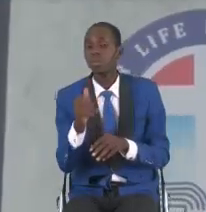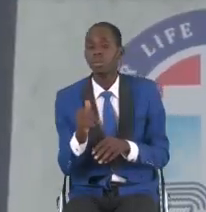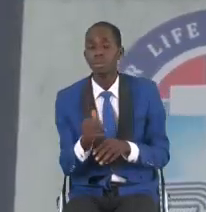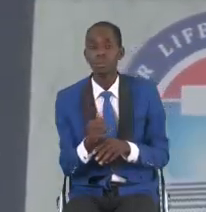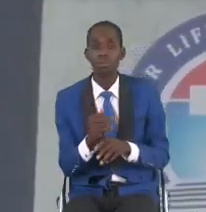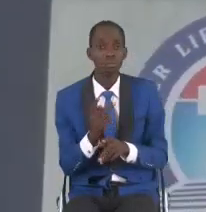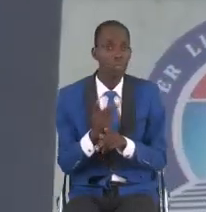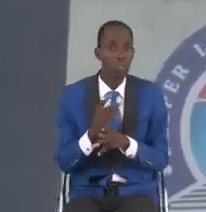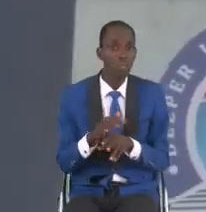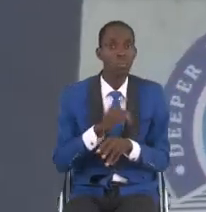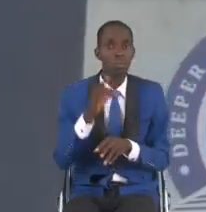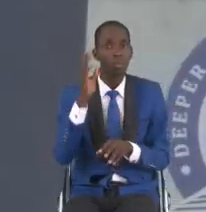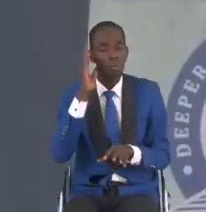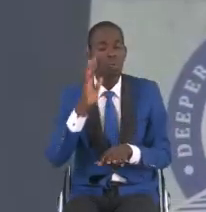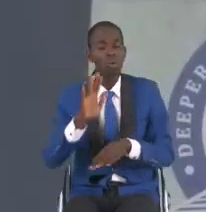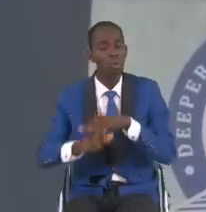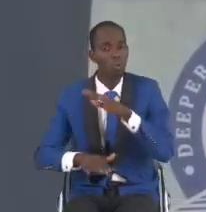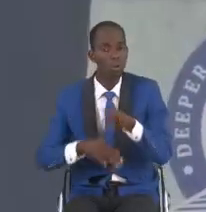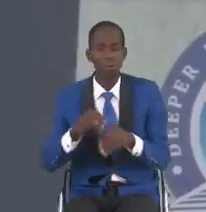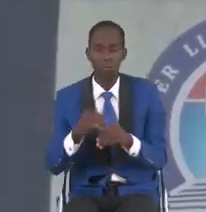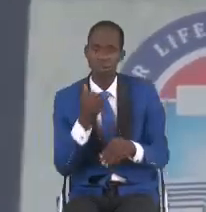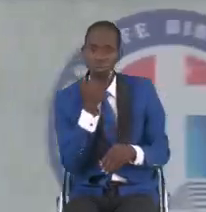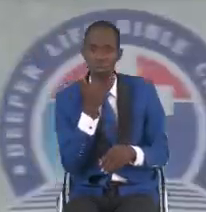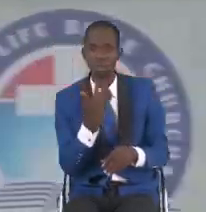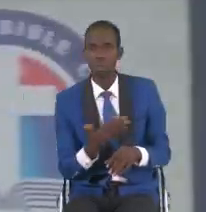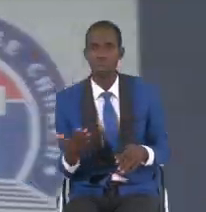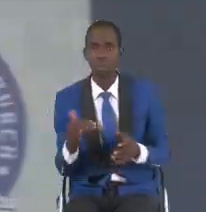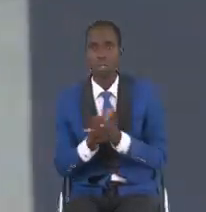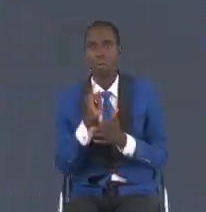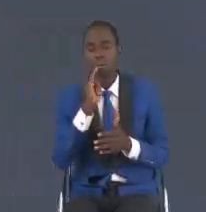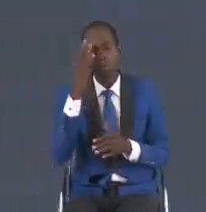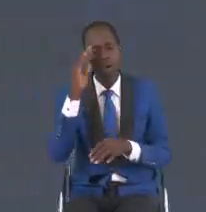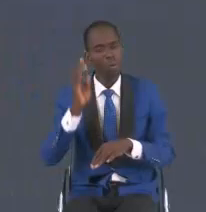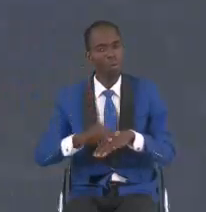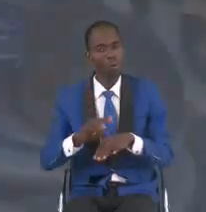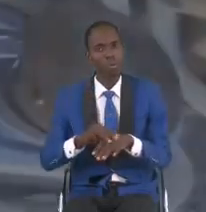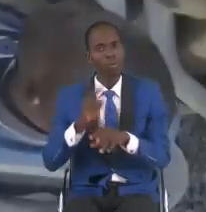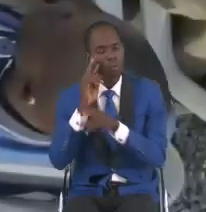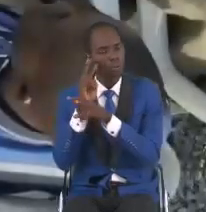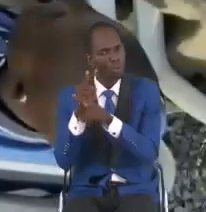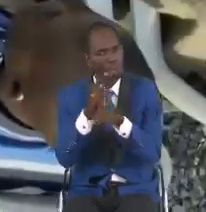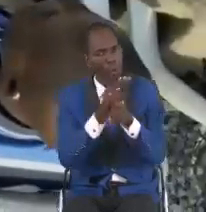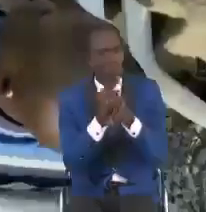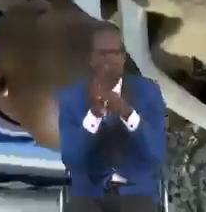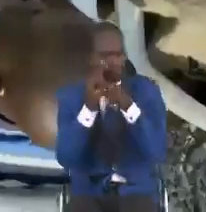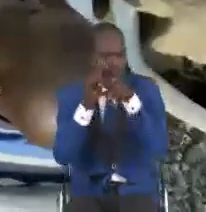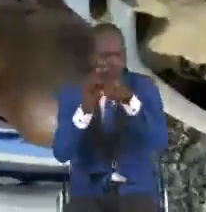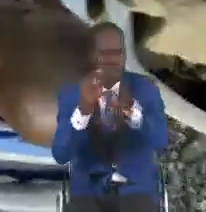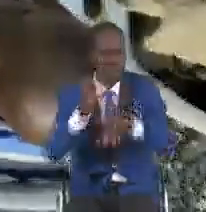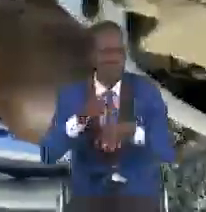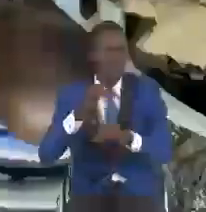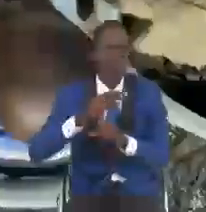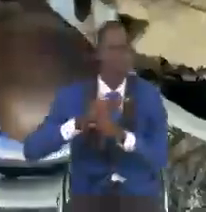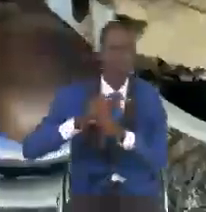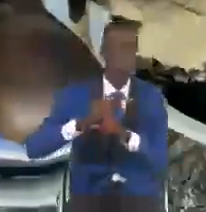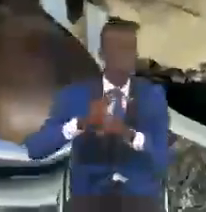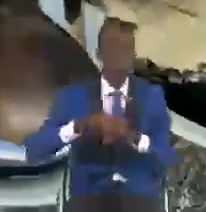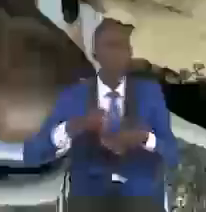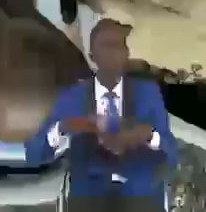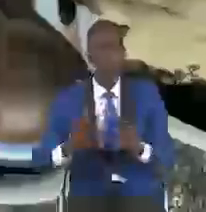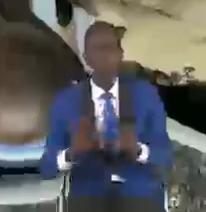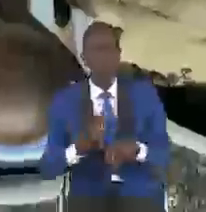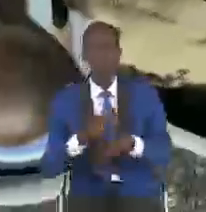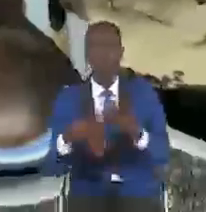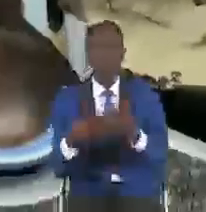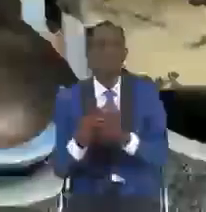fall. That's why it says, watch. You will look at all the stumbling blocks on the way, all the hurdles on the way,